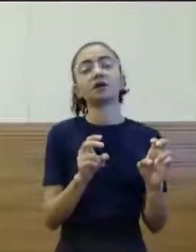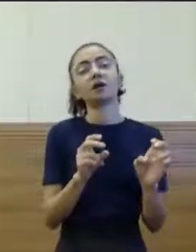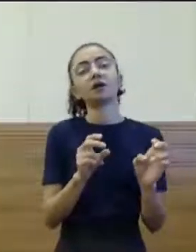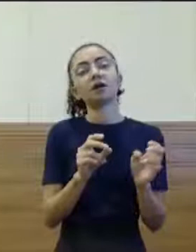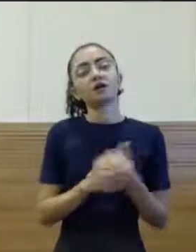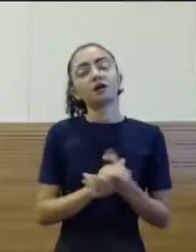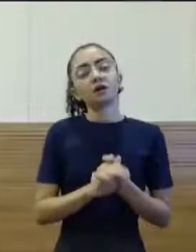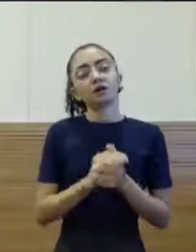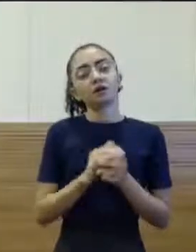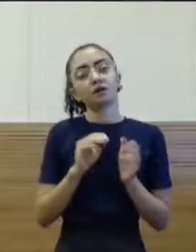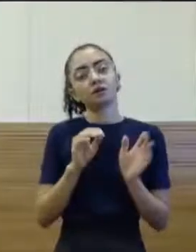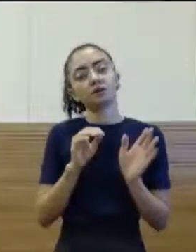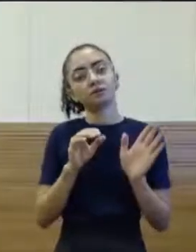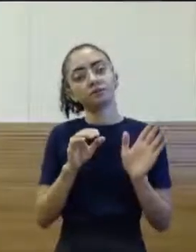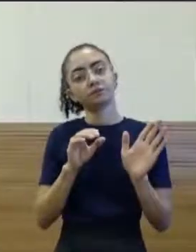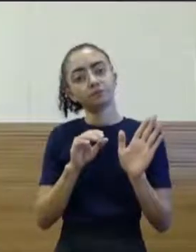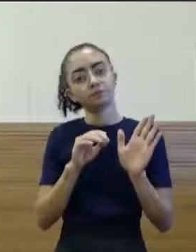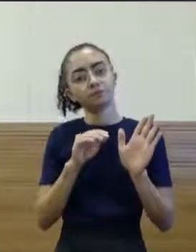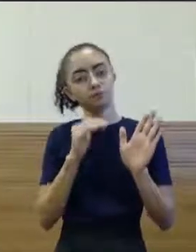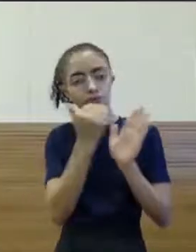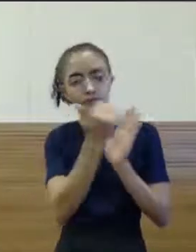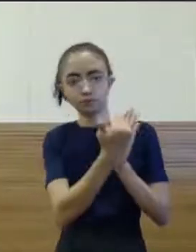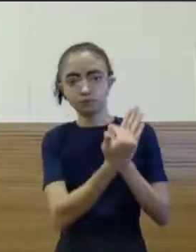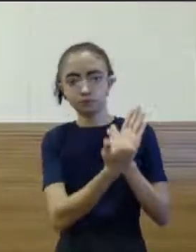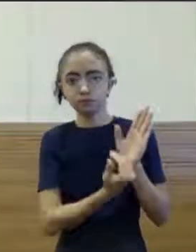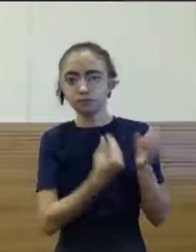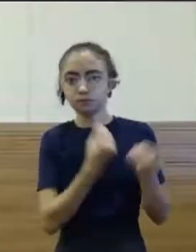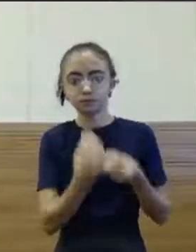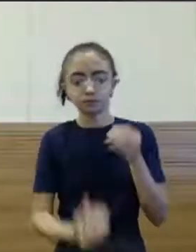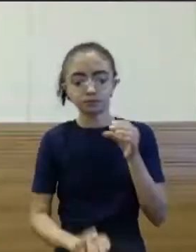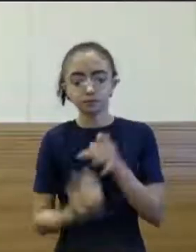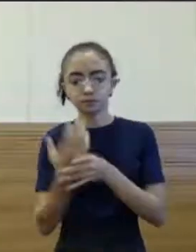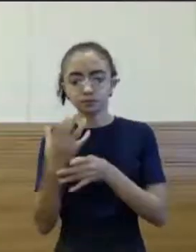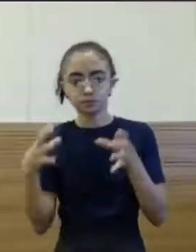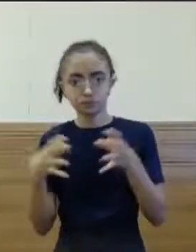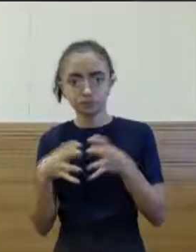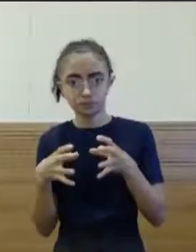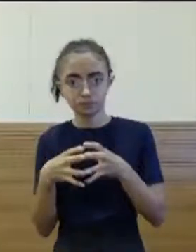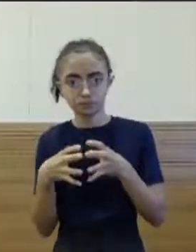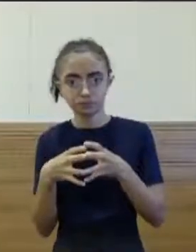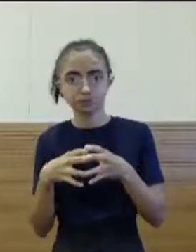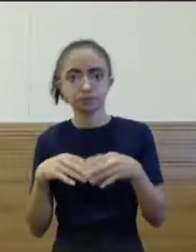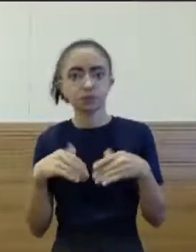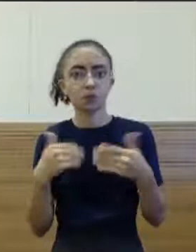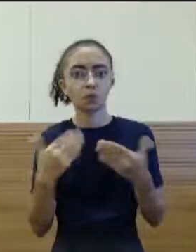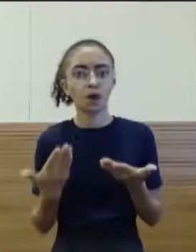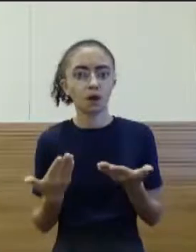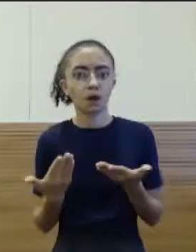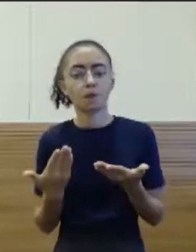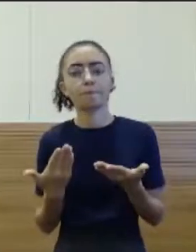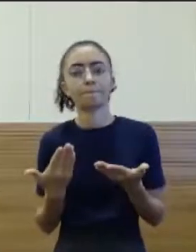5 of the creation of the council, they have the dispositions of what